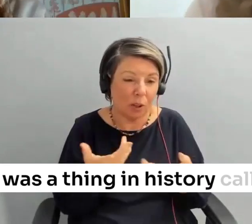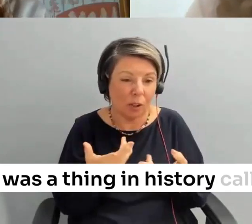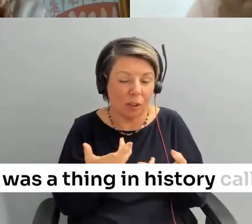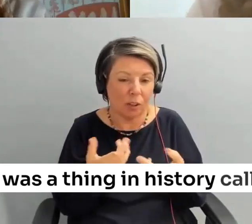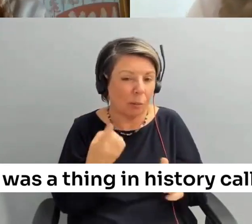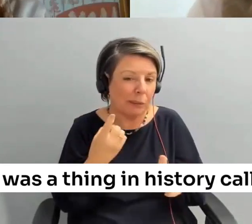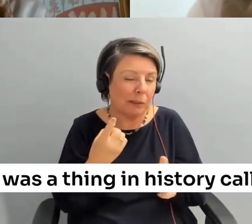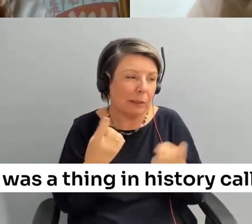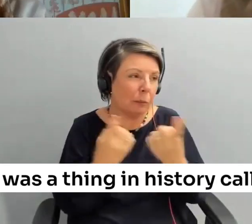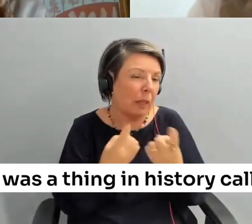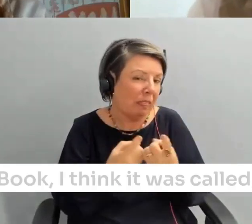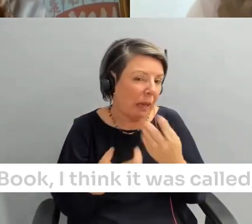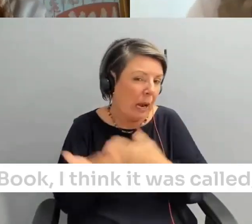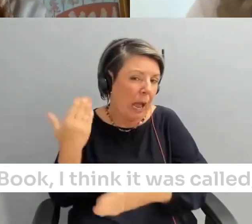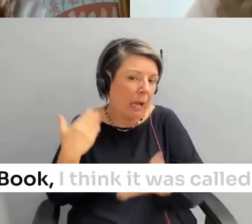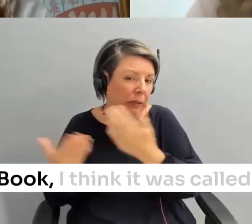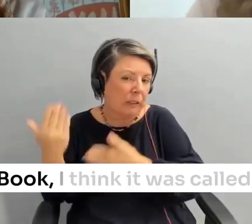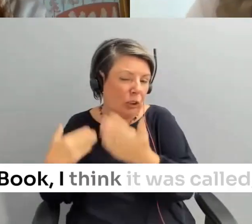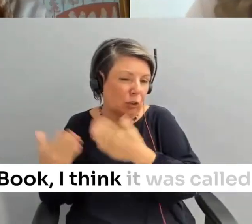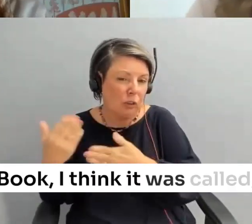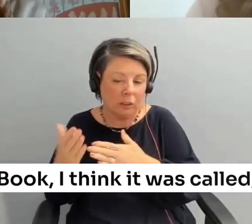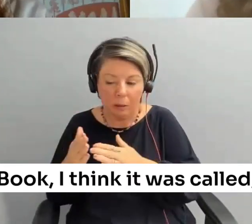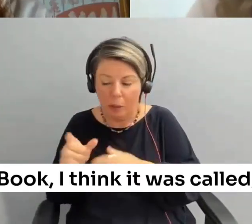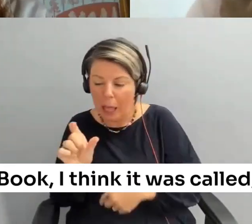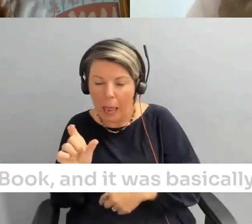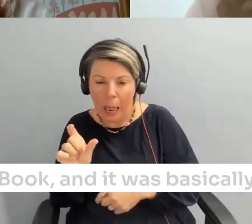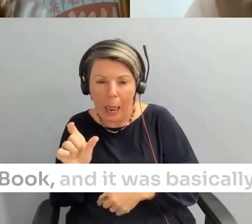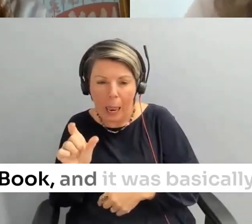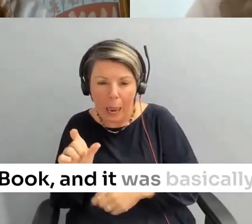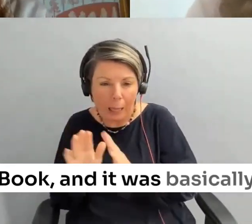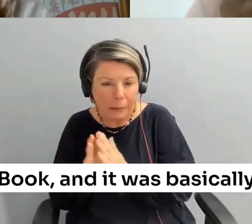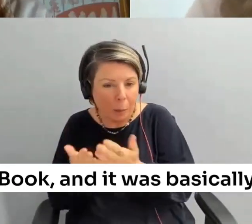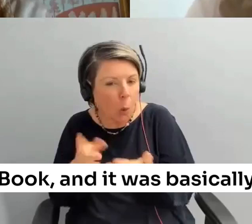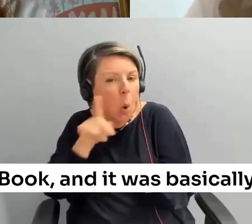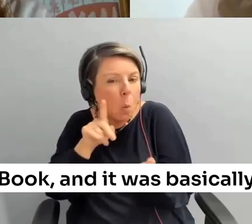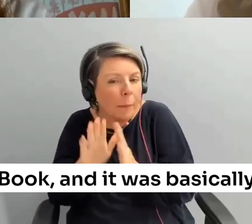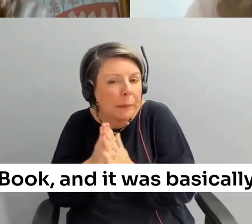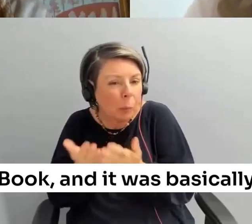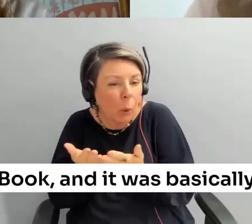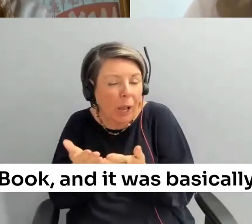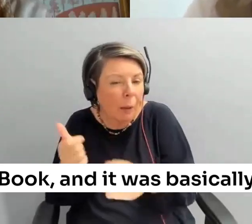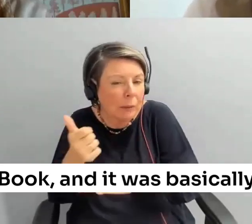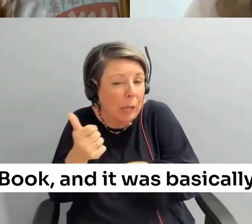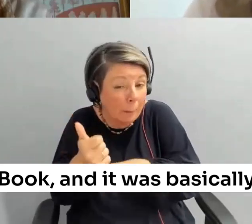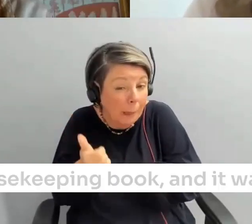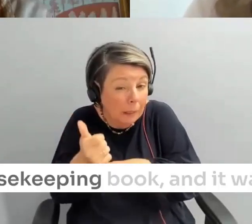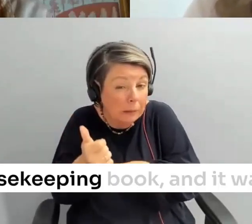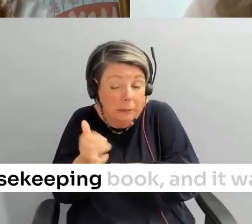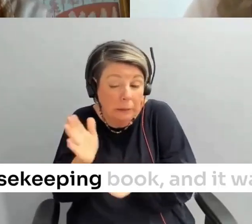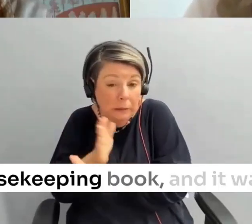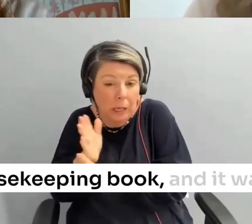in history called the Little Book, I think it was called, or the Women's Book, and it was basically disguised